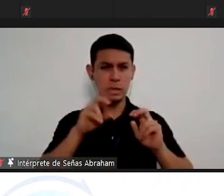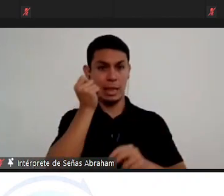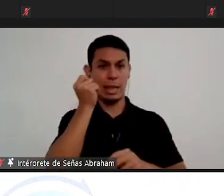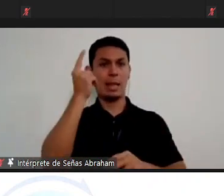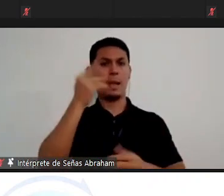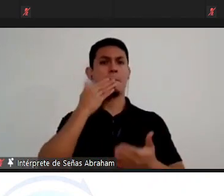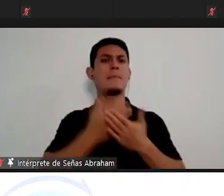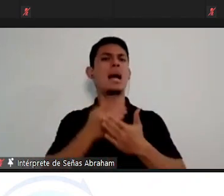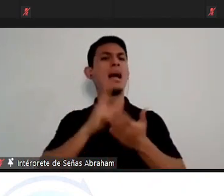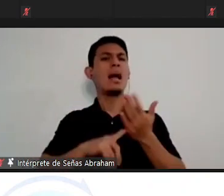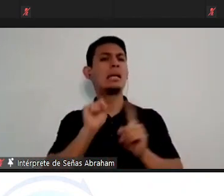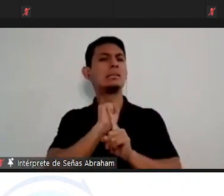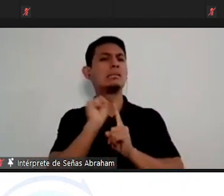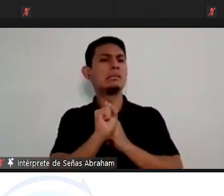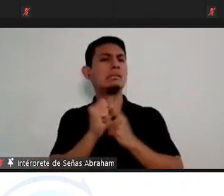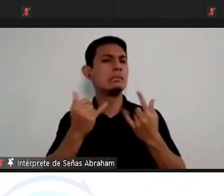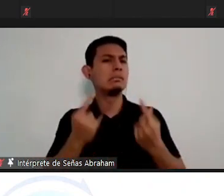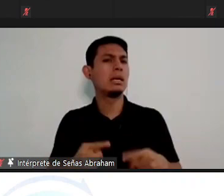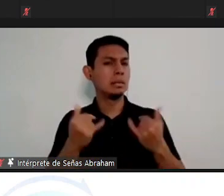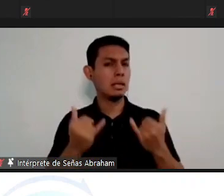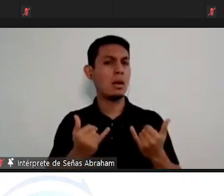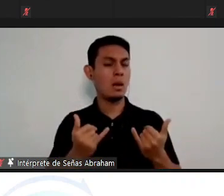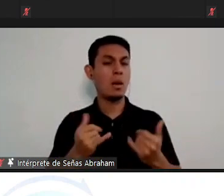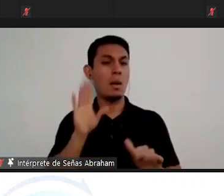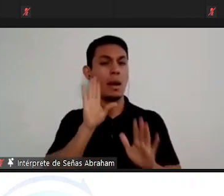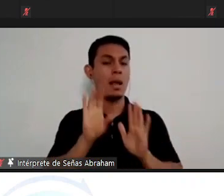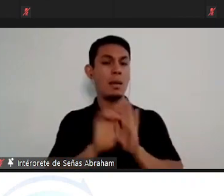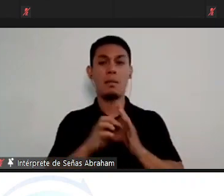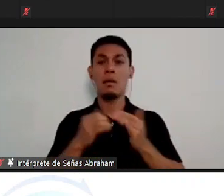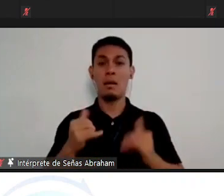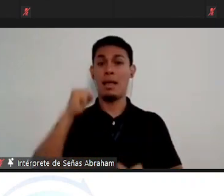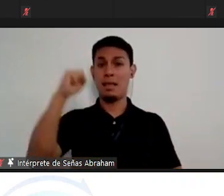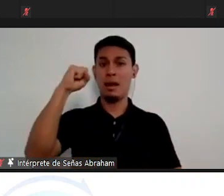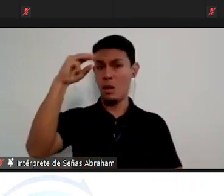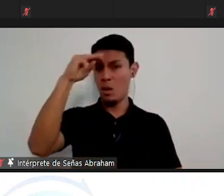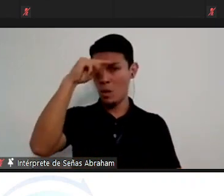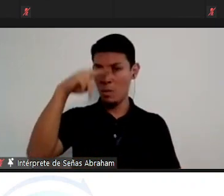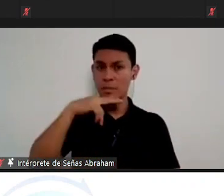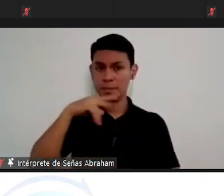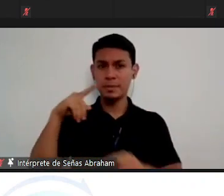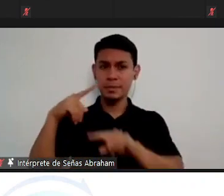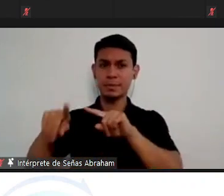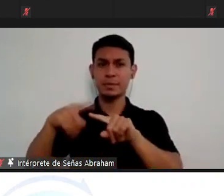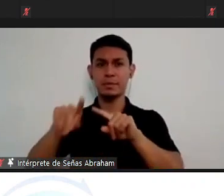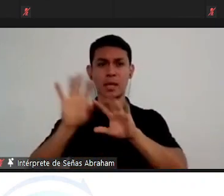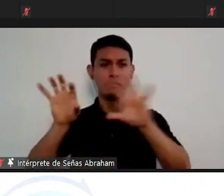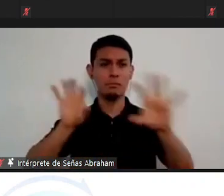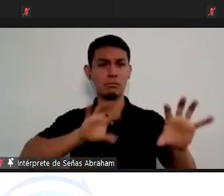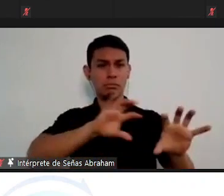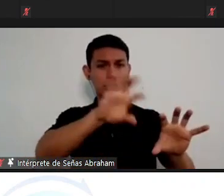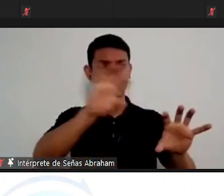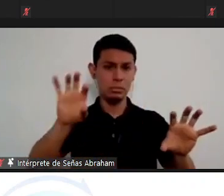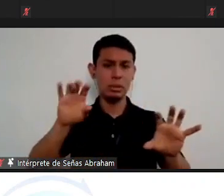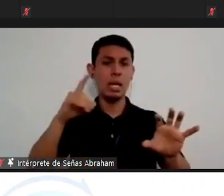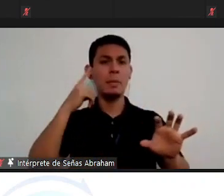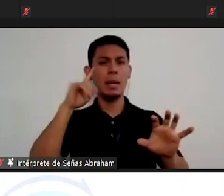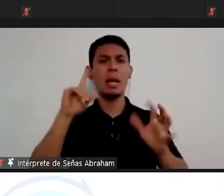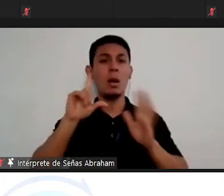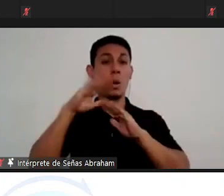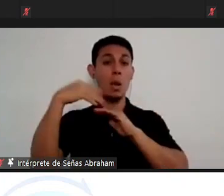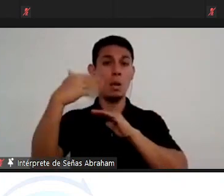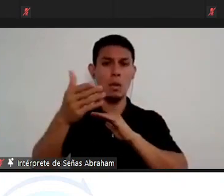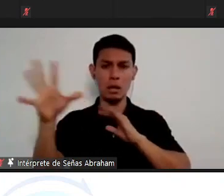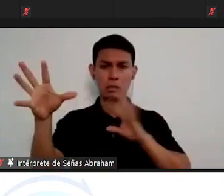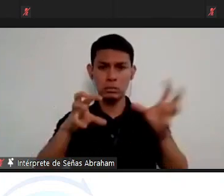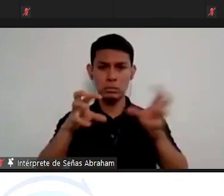analysis to understand what is the situation we find ourselves in in this case and what is a human rights and the different sectors to